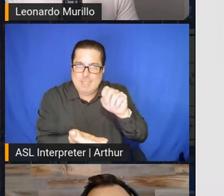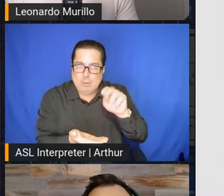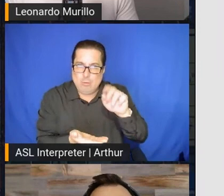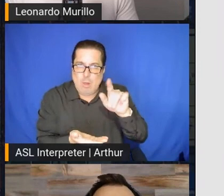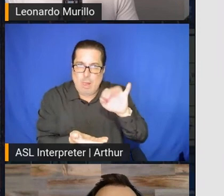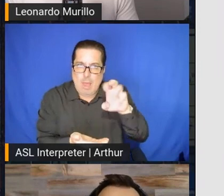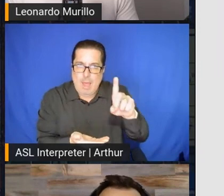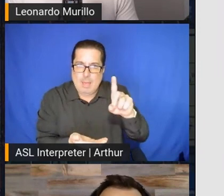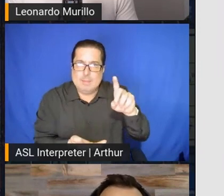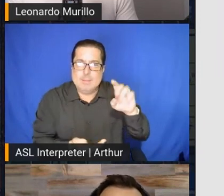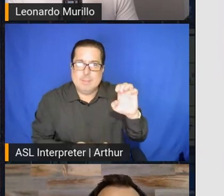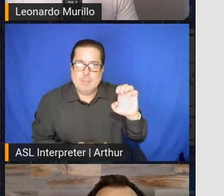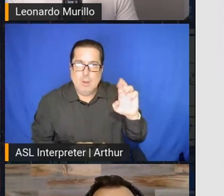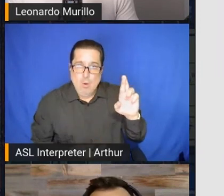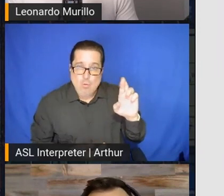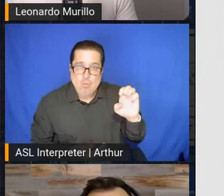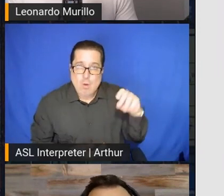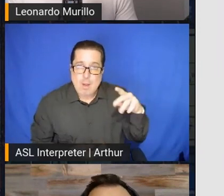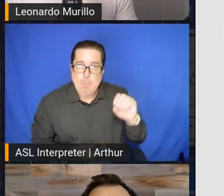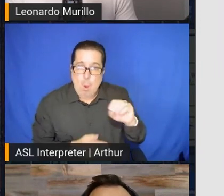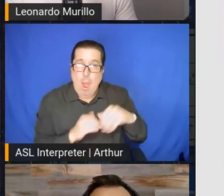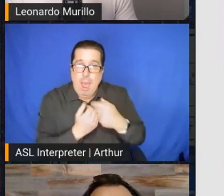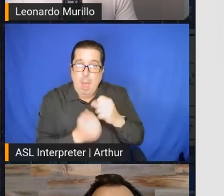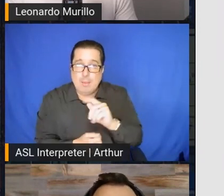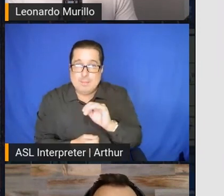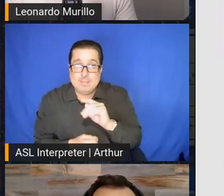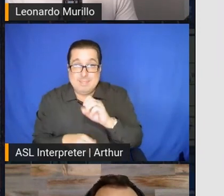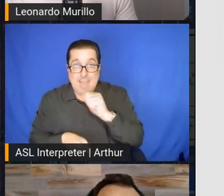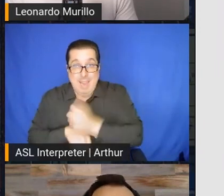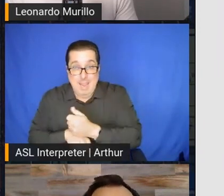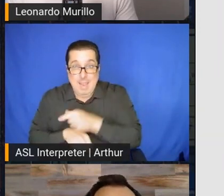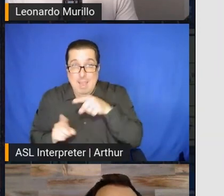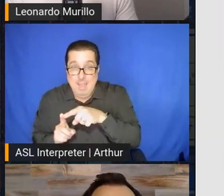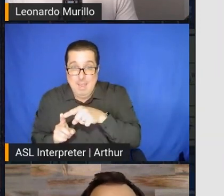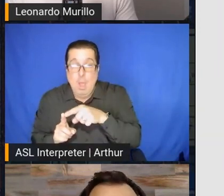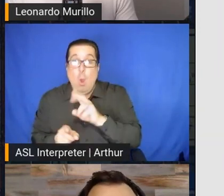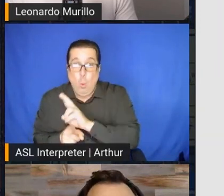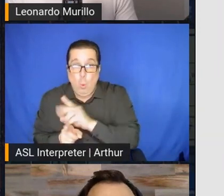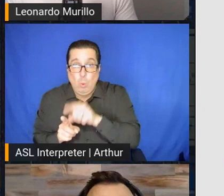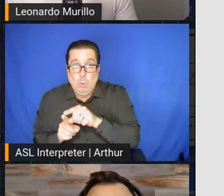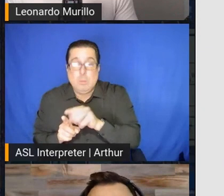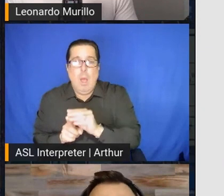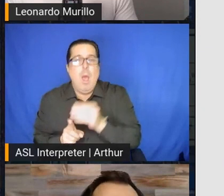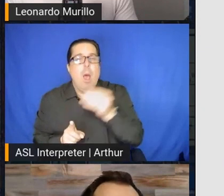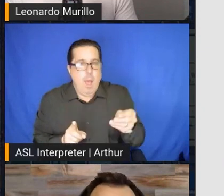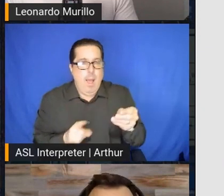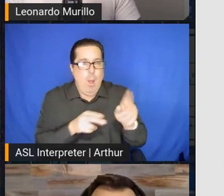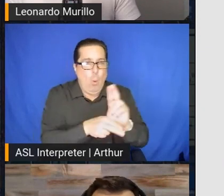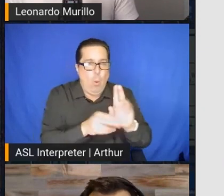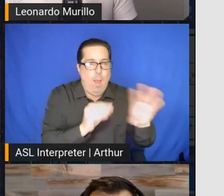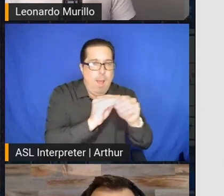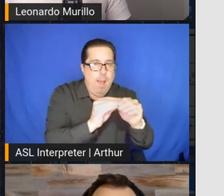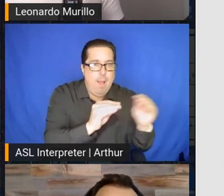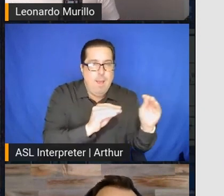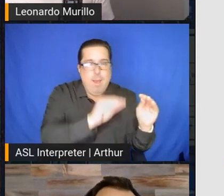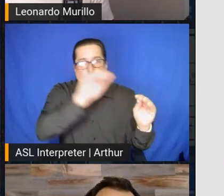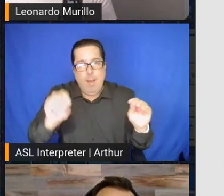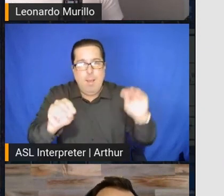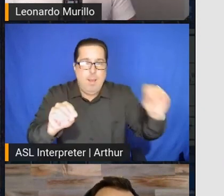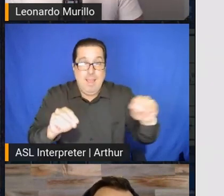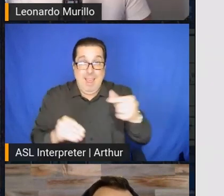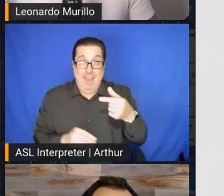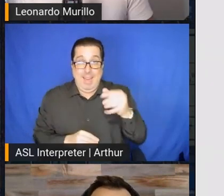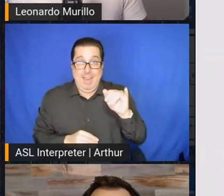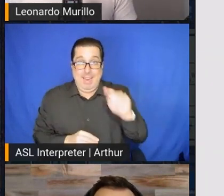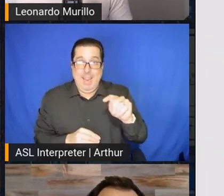how it's used. And then we can figure out with the controller and everything else, like how that gets applied and layered on top of it. Because Git has solved that problem for